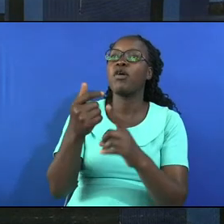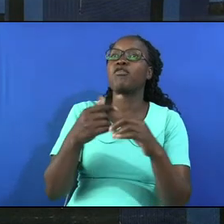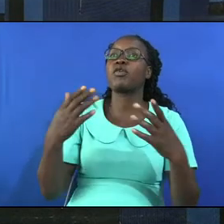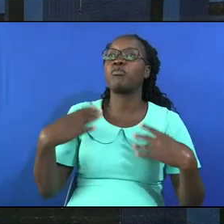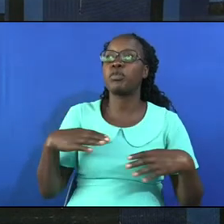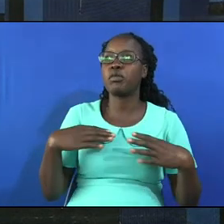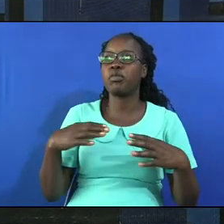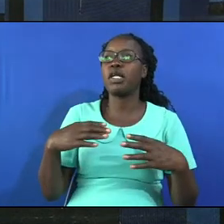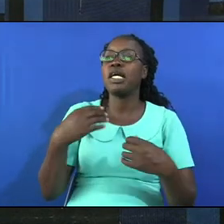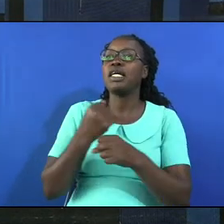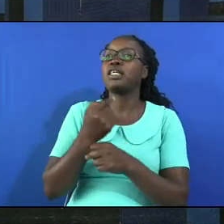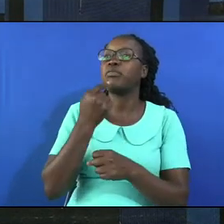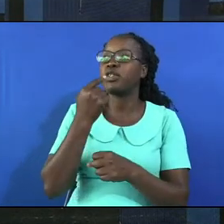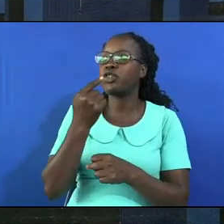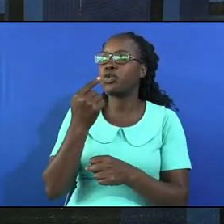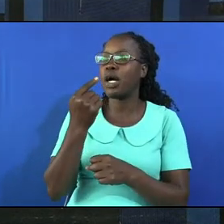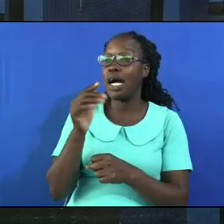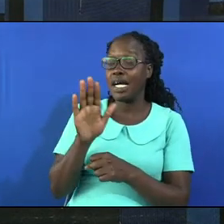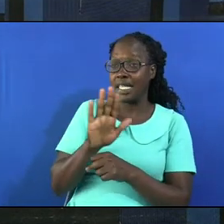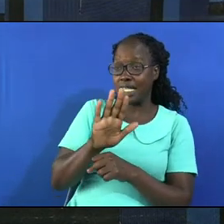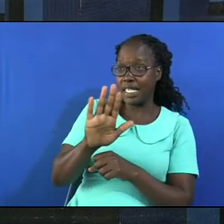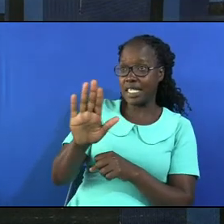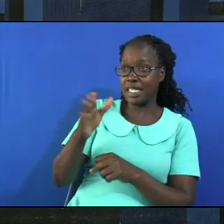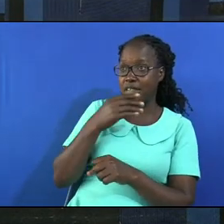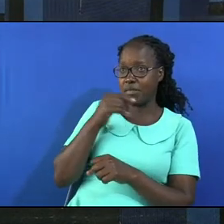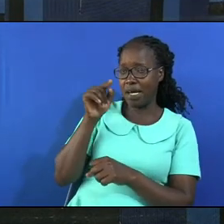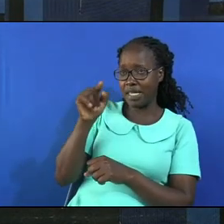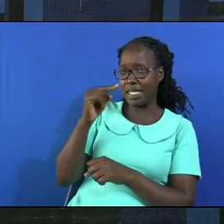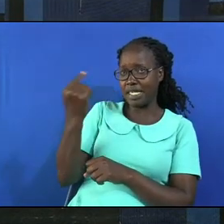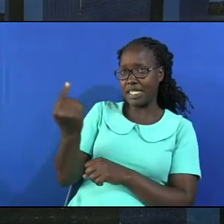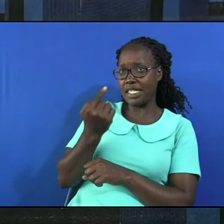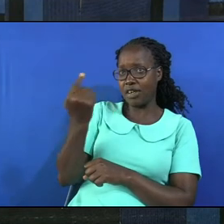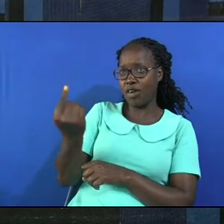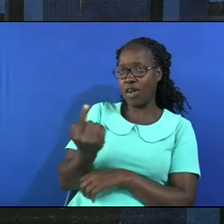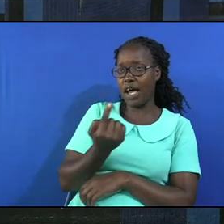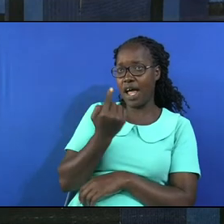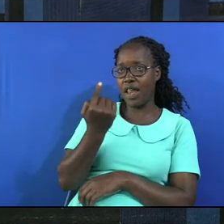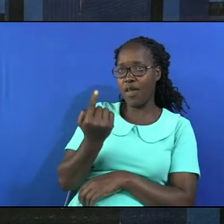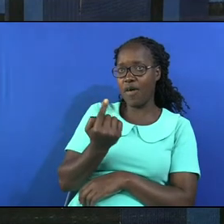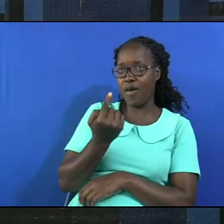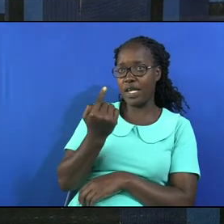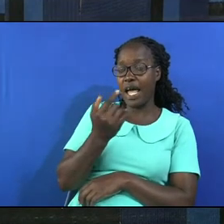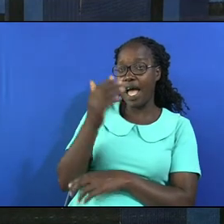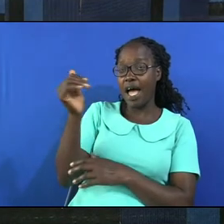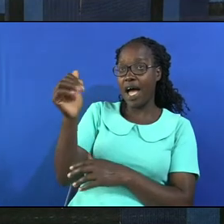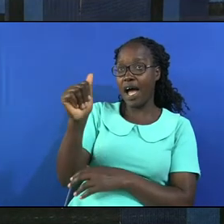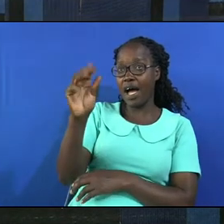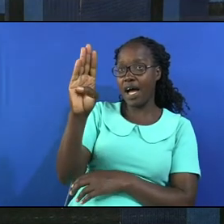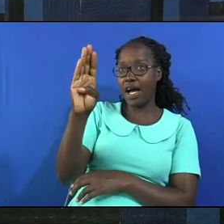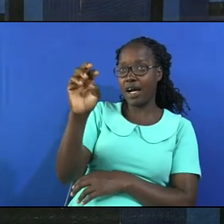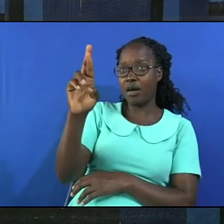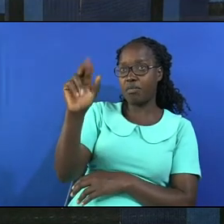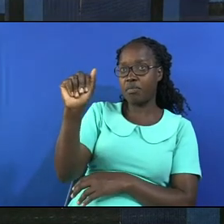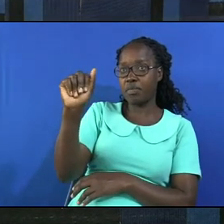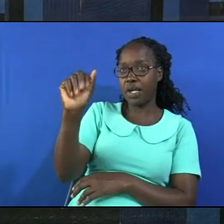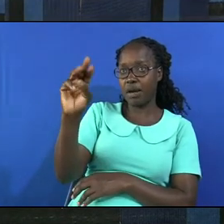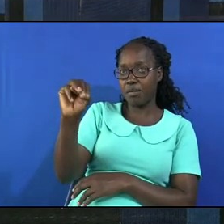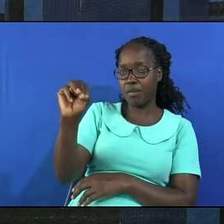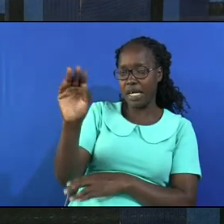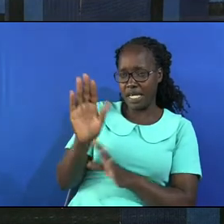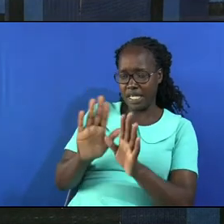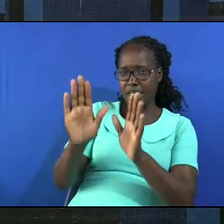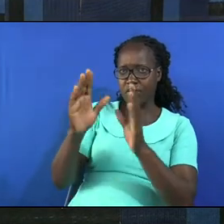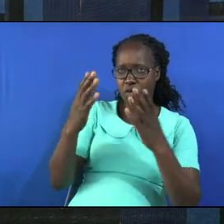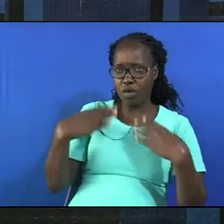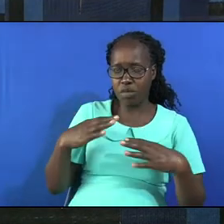people. He made sure this guy is single and alone. He said, Abraham, come, I want you to leave your people,